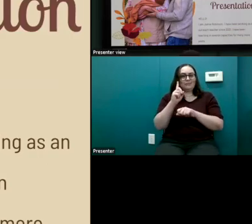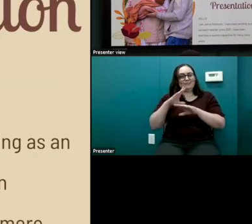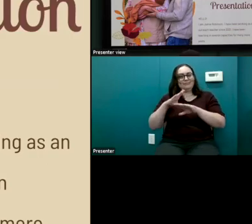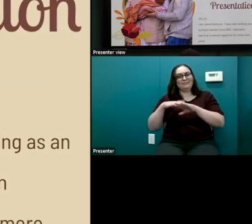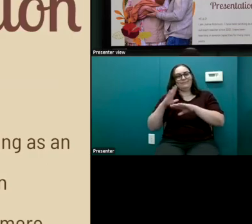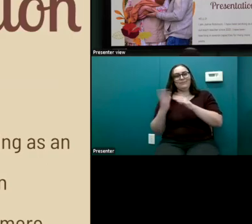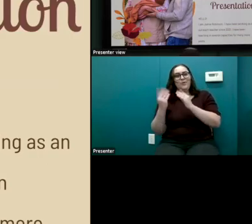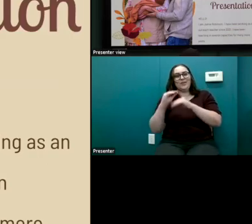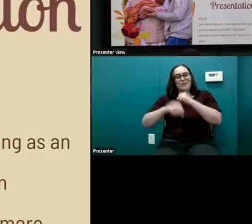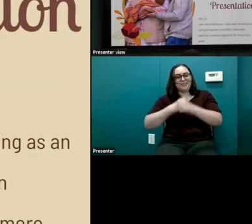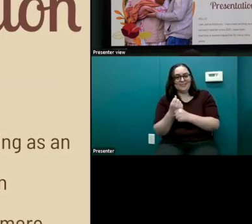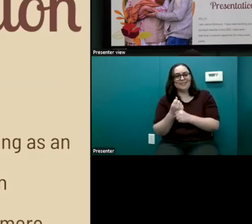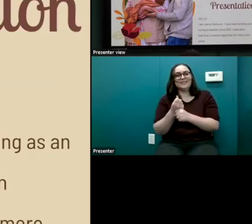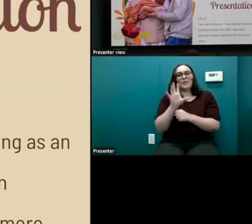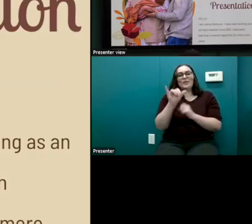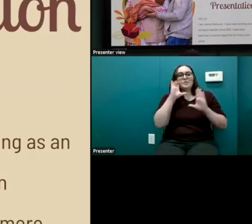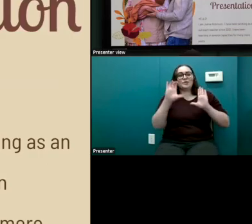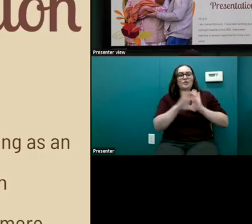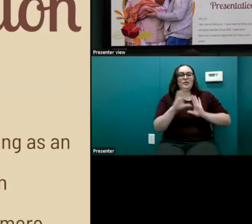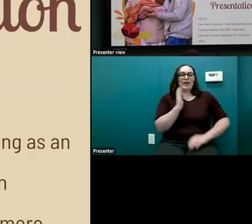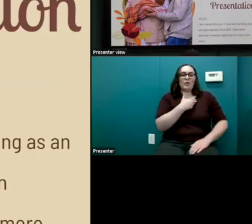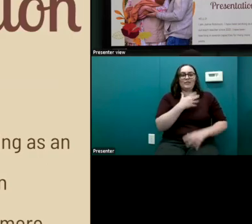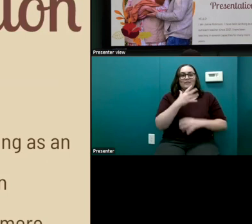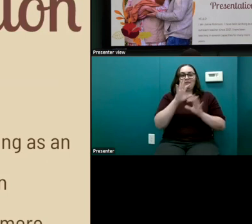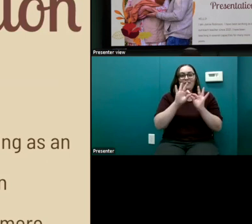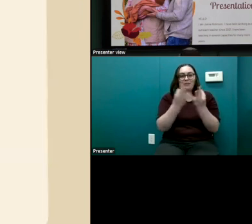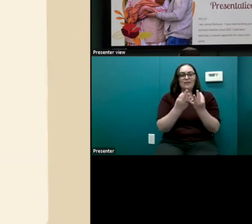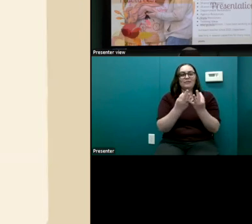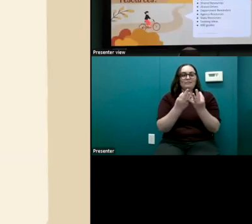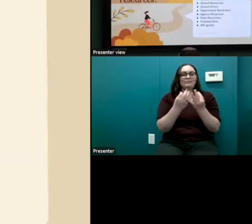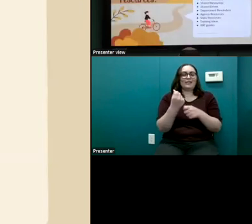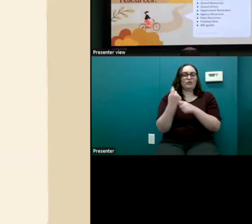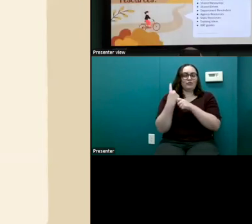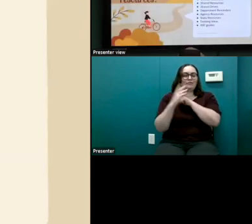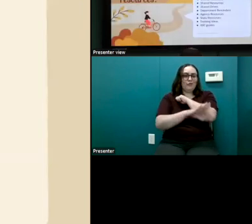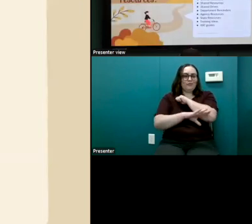So just that was a picture of our family last fall.